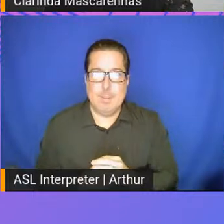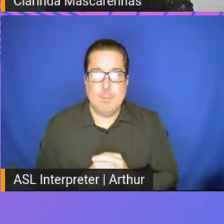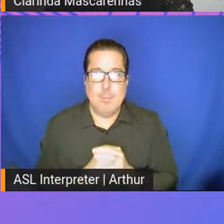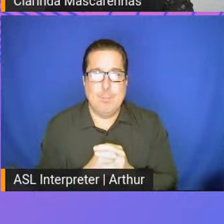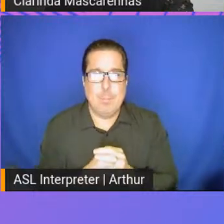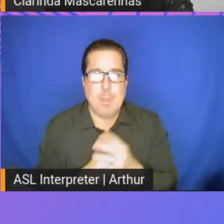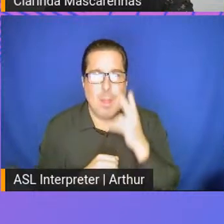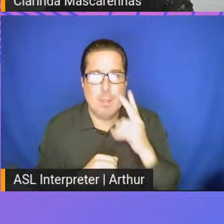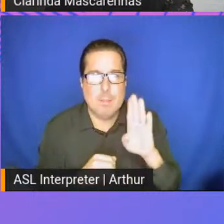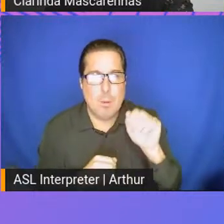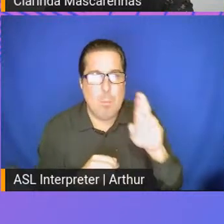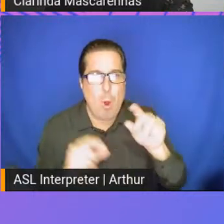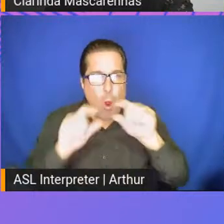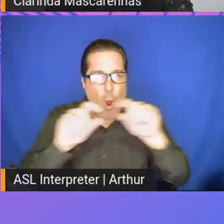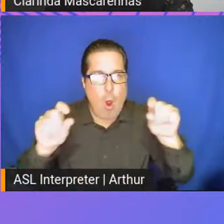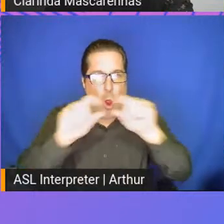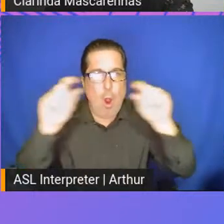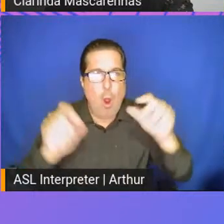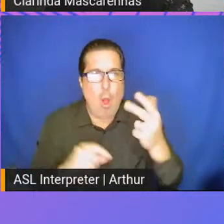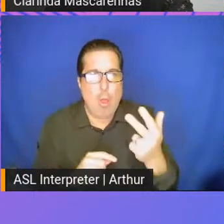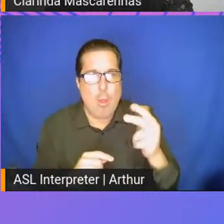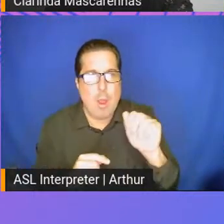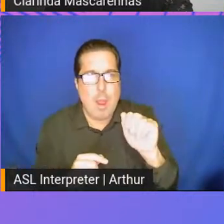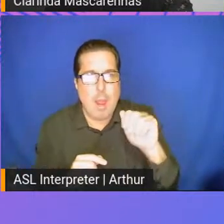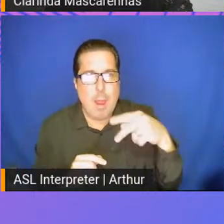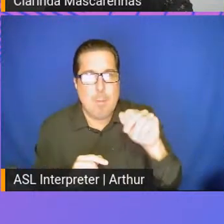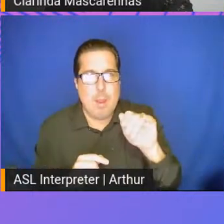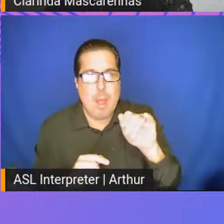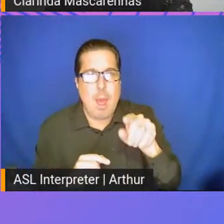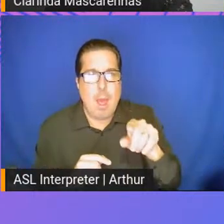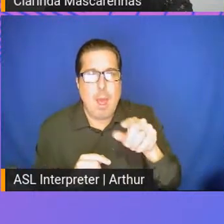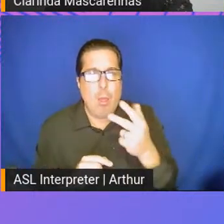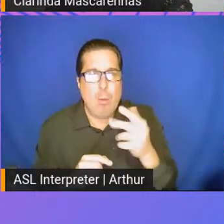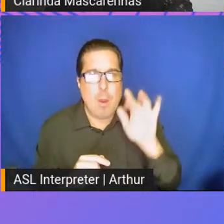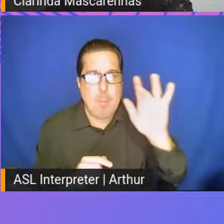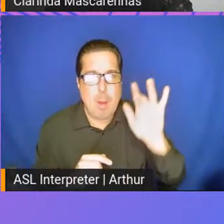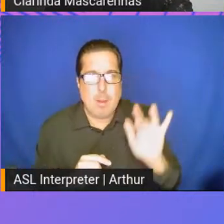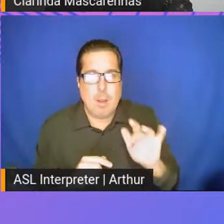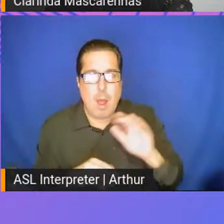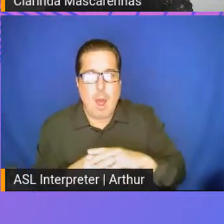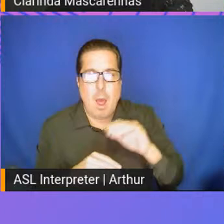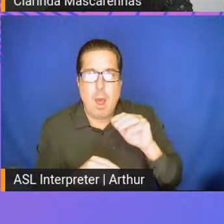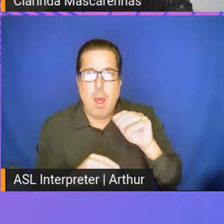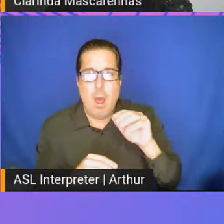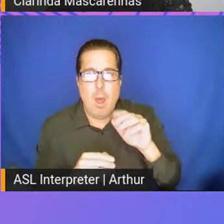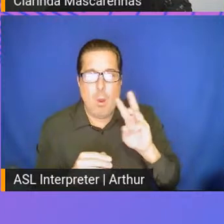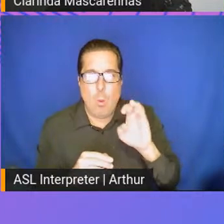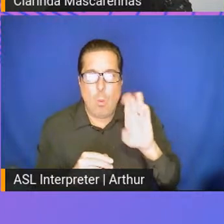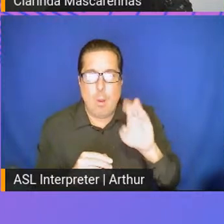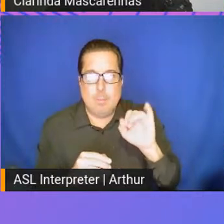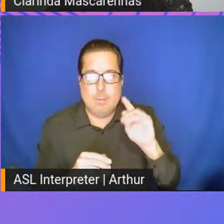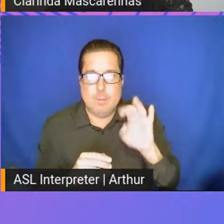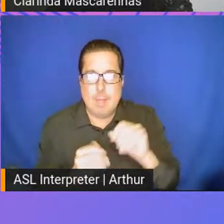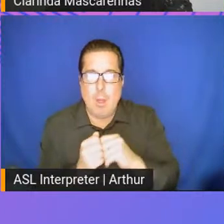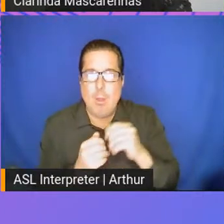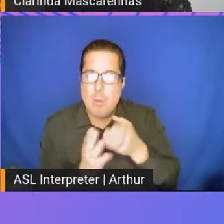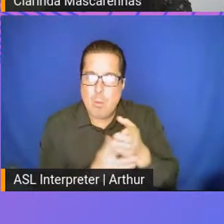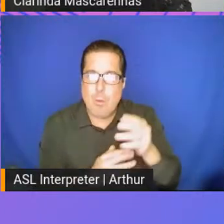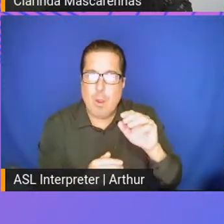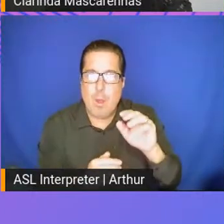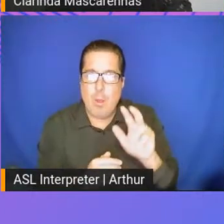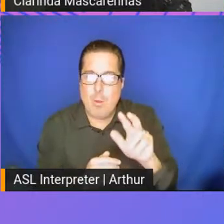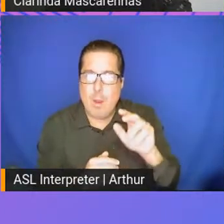3 APIs on the 3 buttons on the website, which is mapping to the 3 key APIs we saw in the source